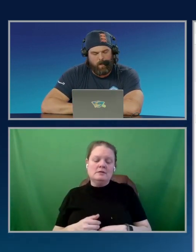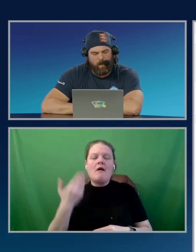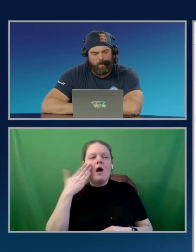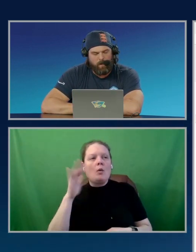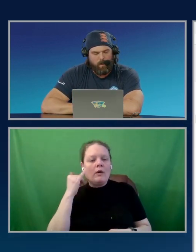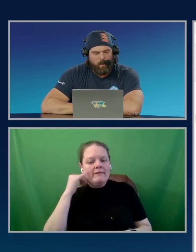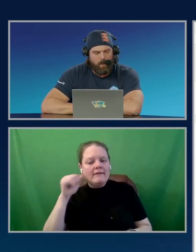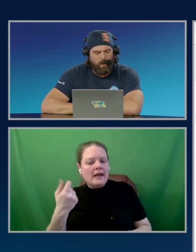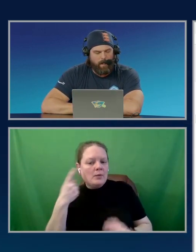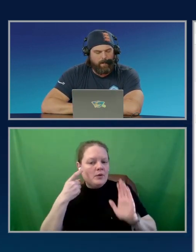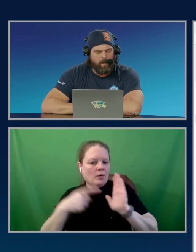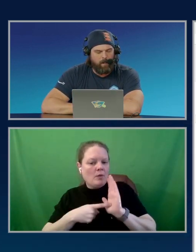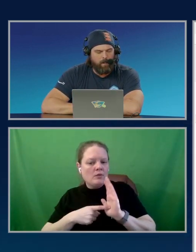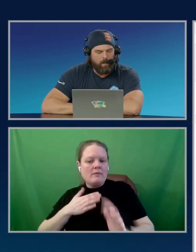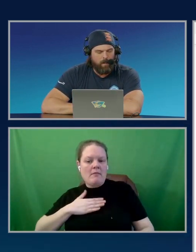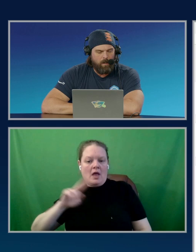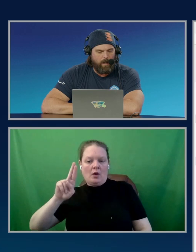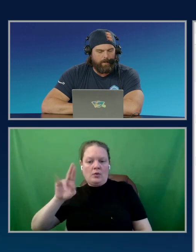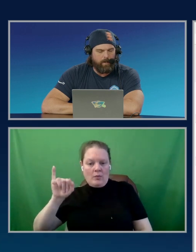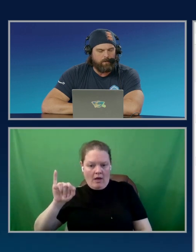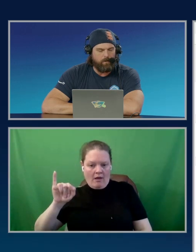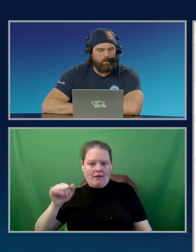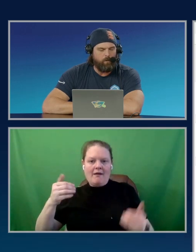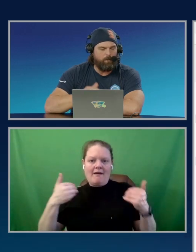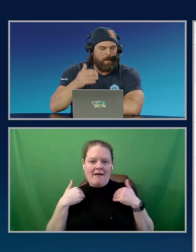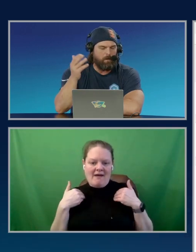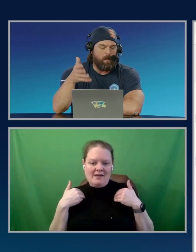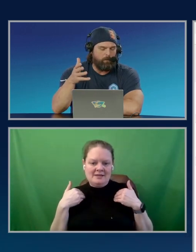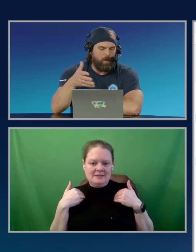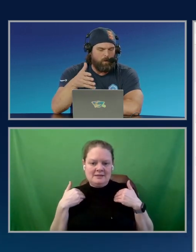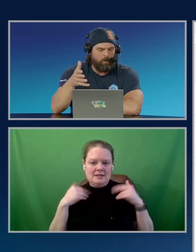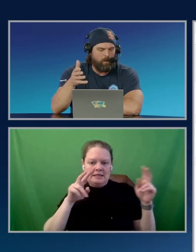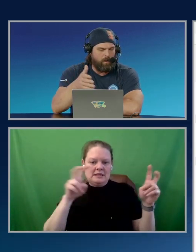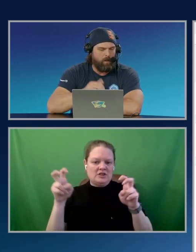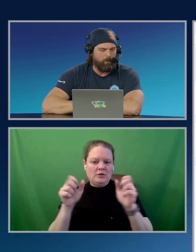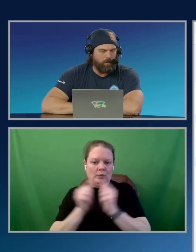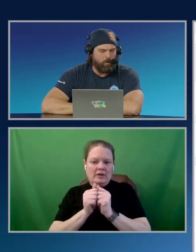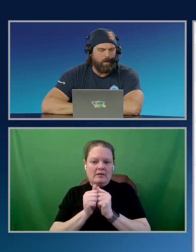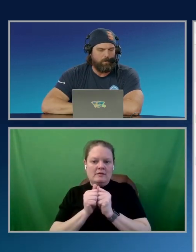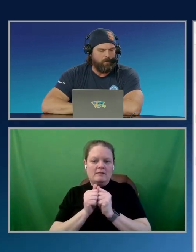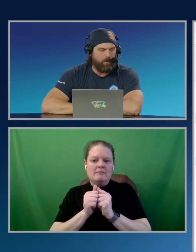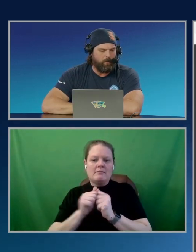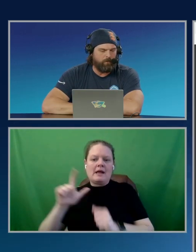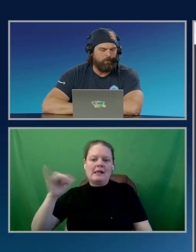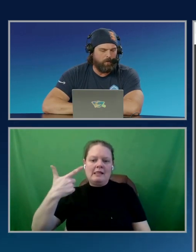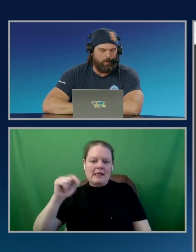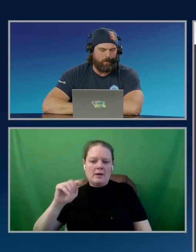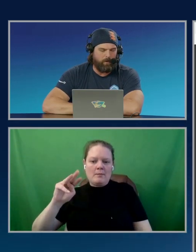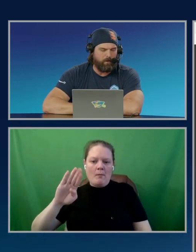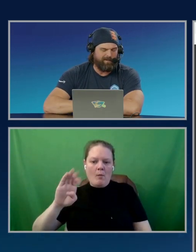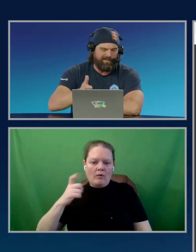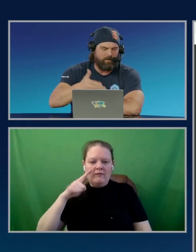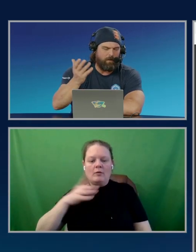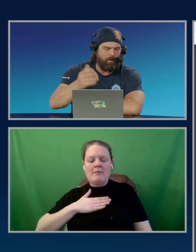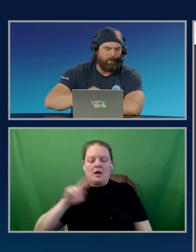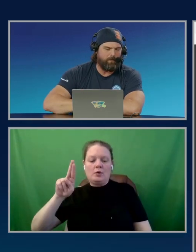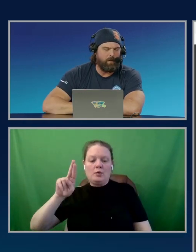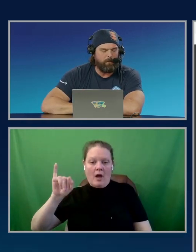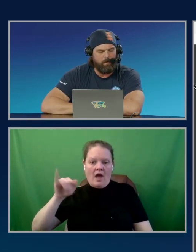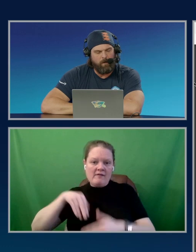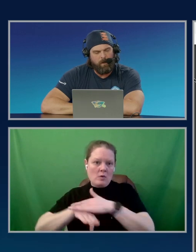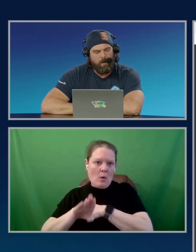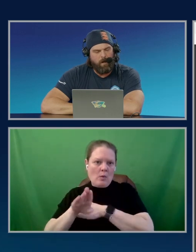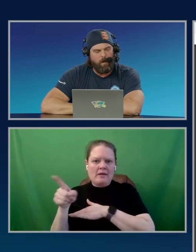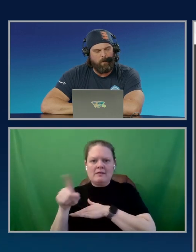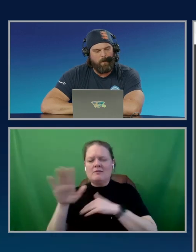in my UI, I had an issue with my light mode in my UI. So if I was going in here, like, this is all messed